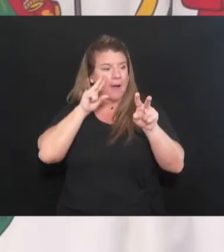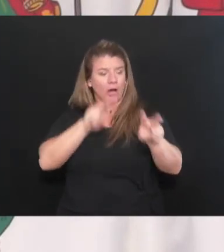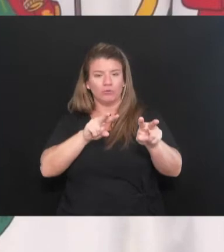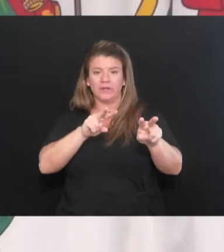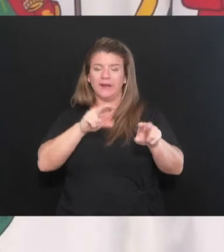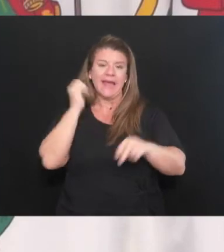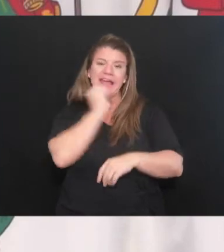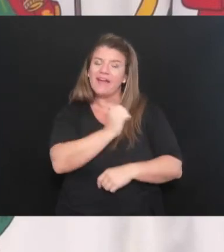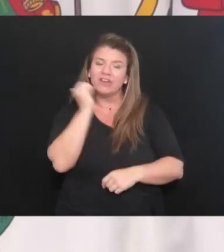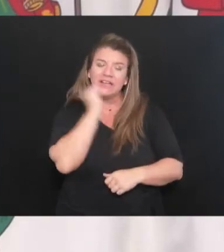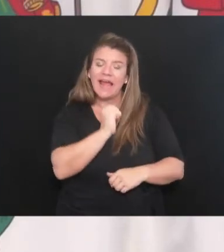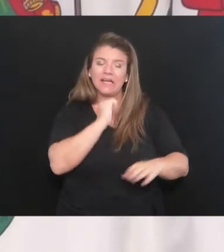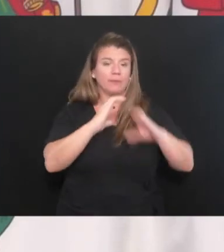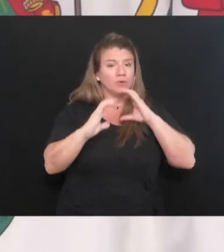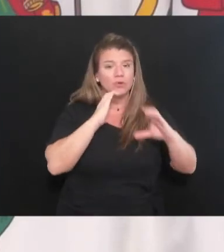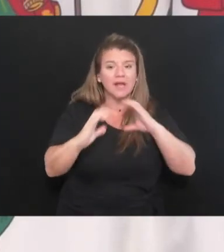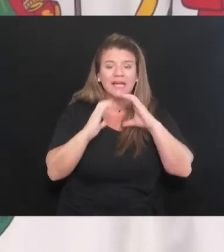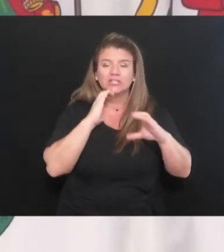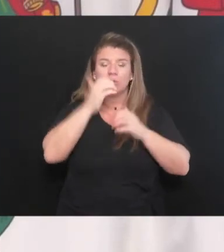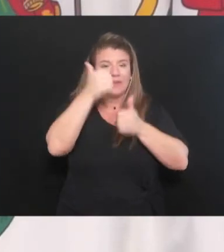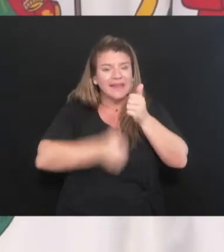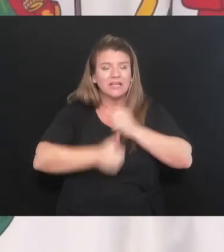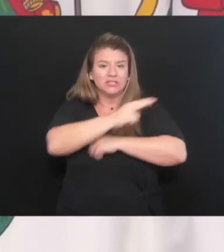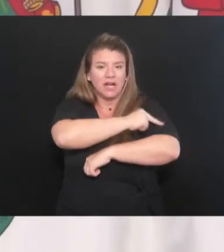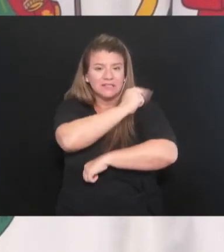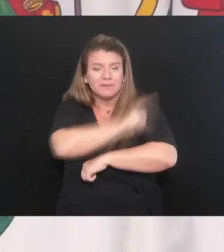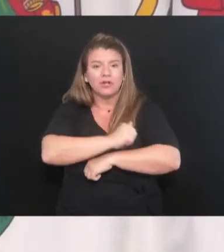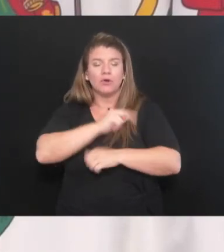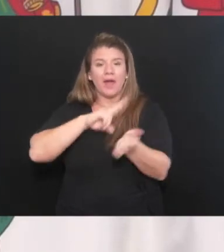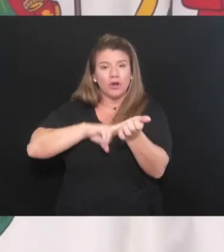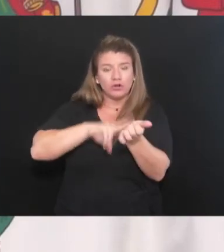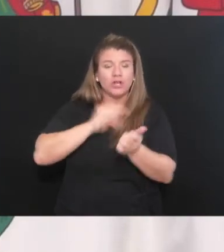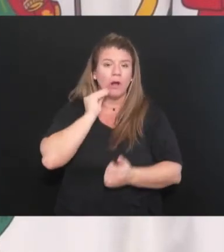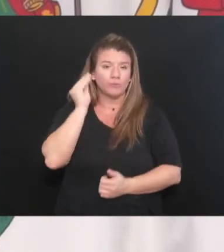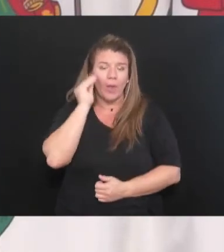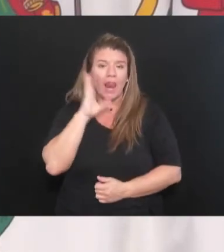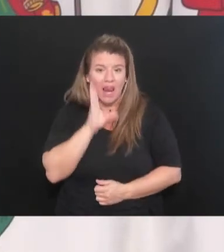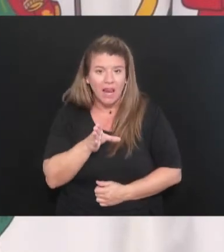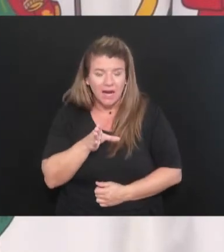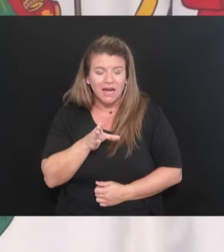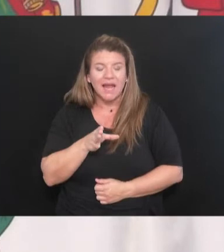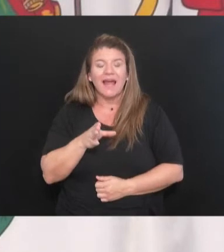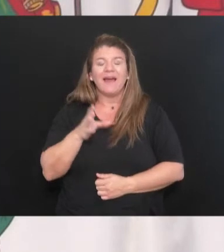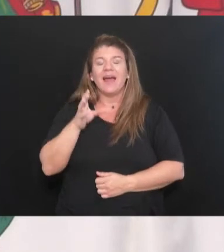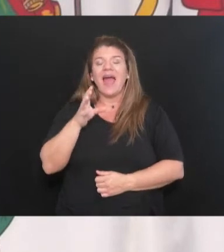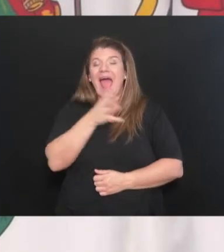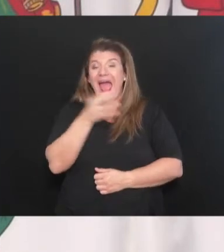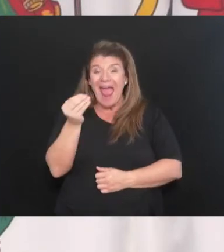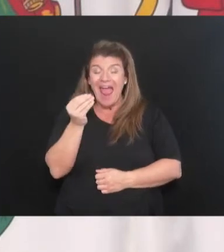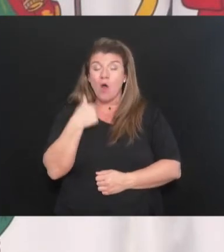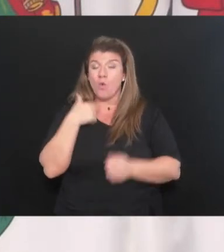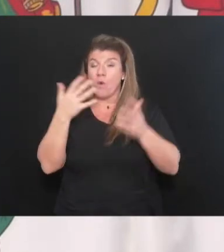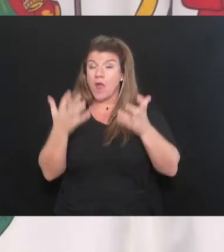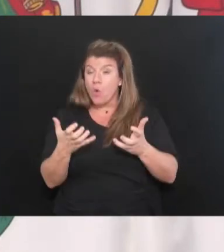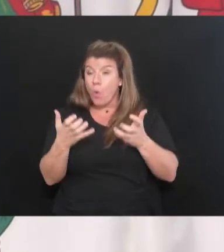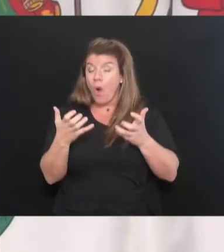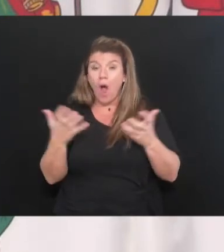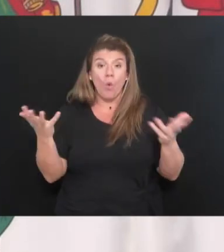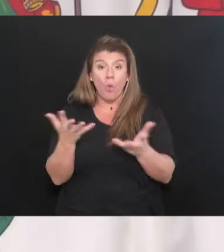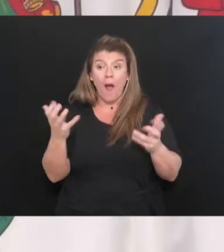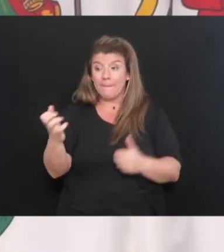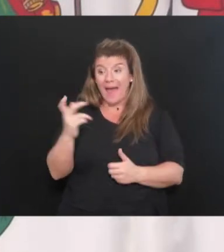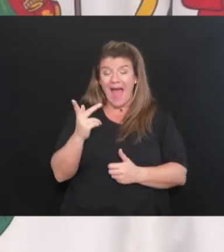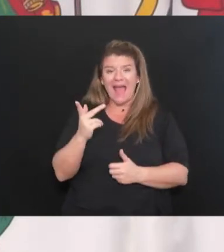and communications with all of our hospitals and all of our nursing homes. And absolutely what we want back is